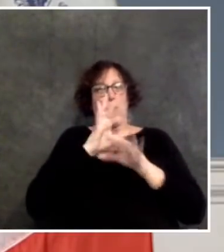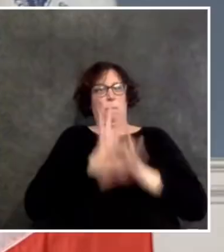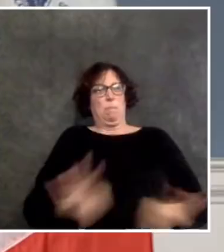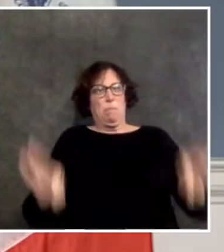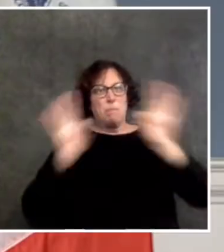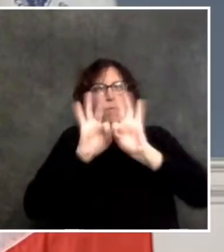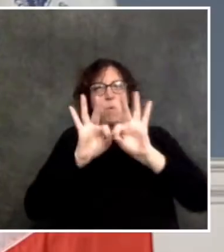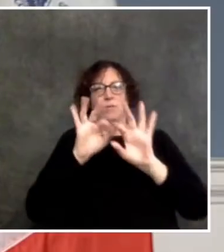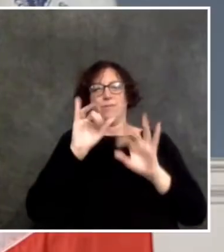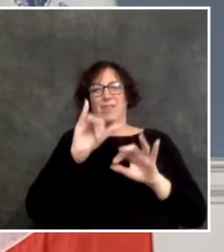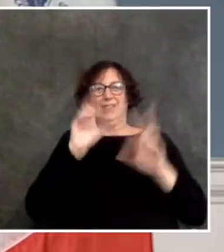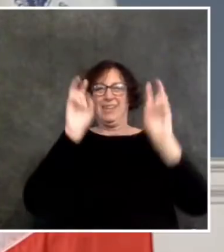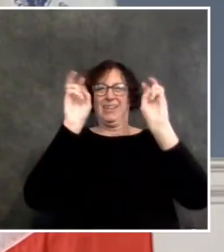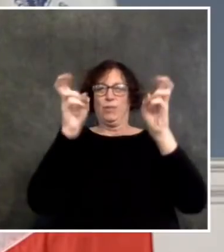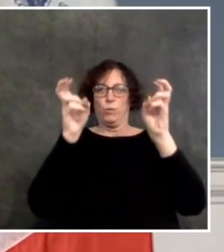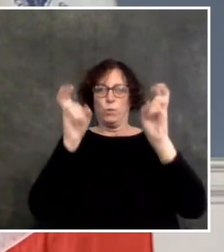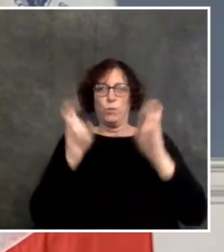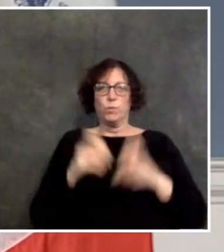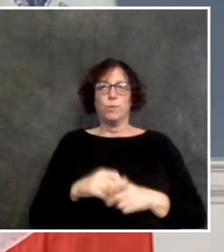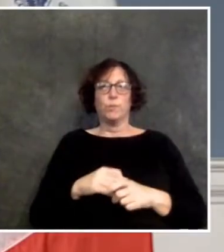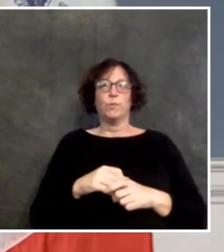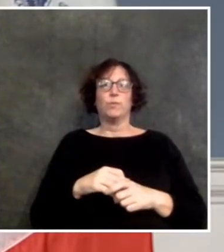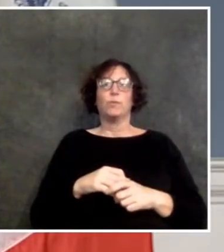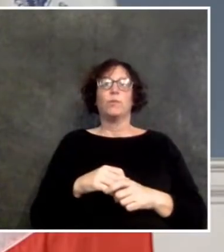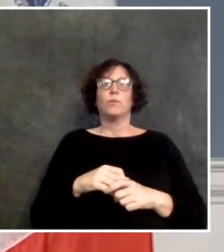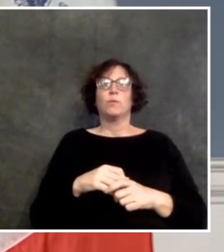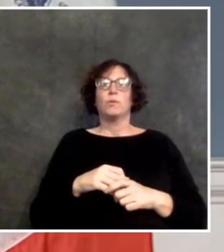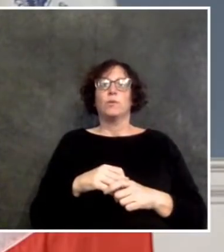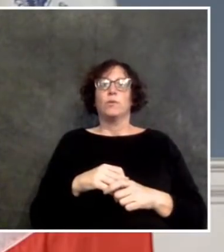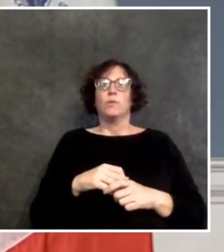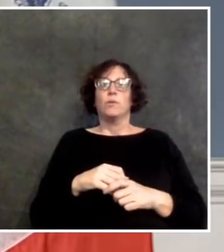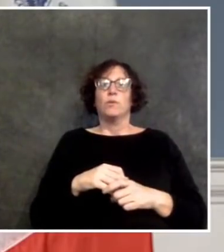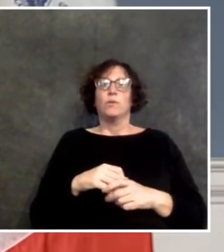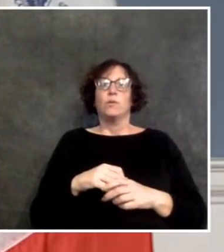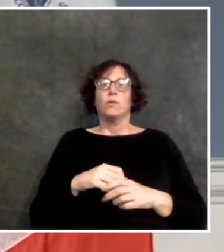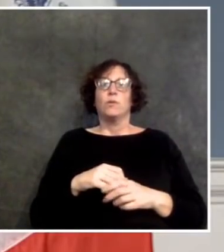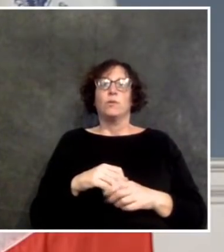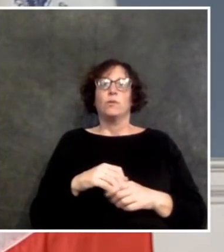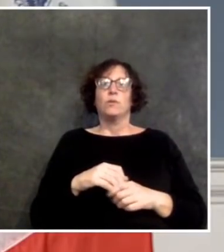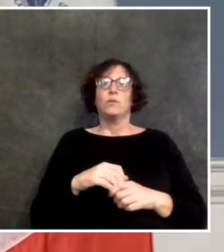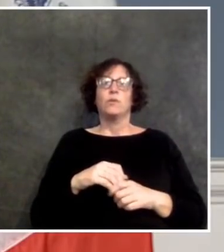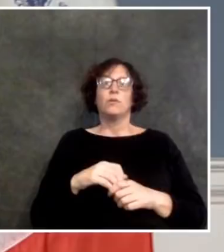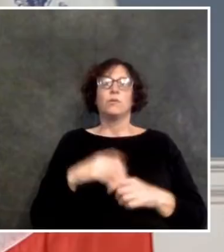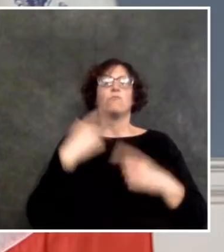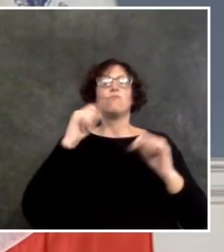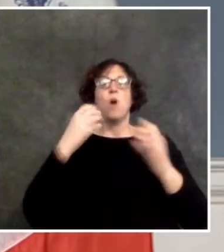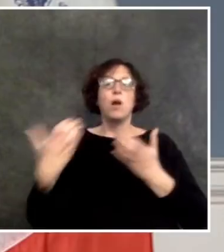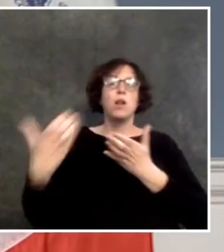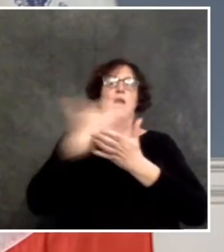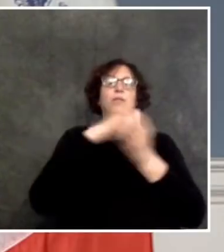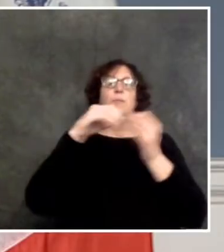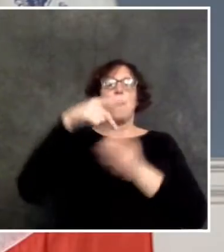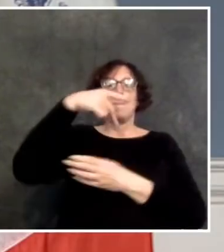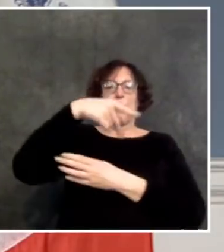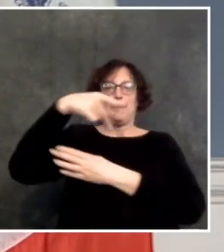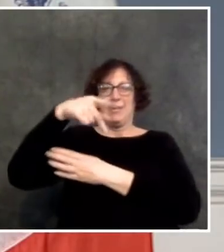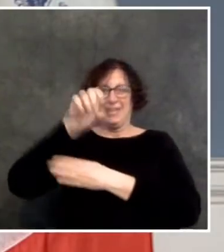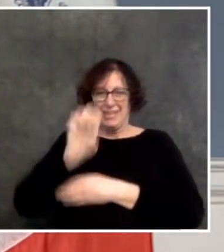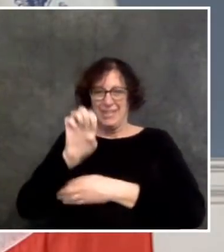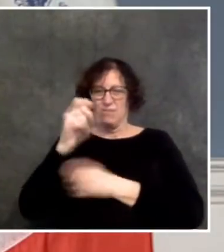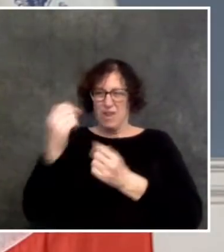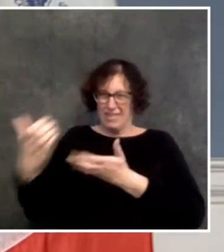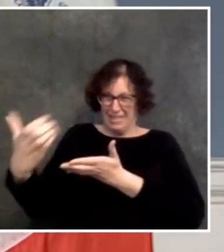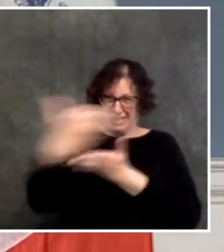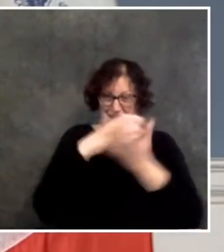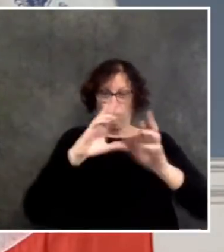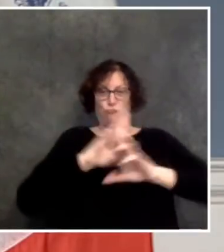PPEs. We're finally starting to get a better supply, but we got a long, long way to go. It was very important not